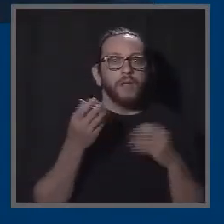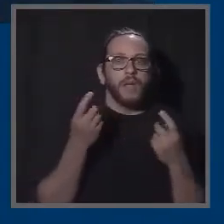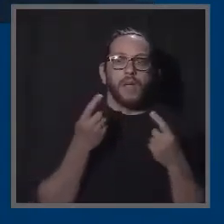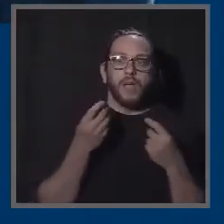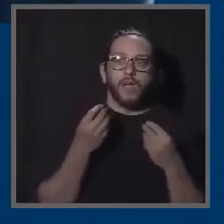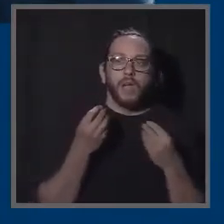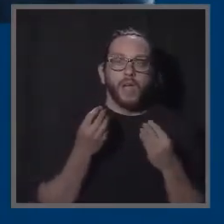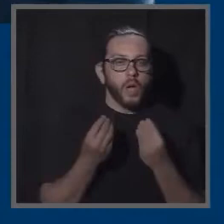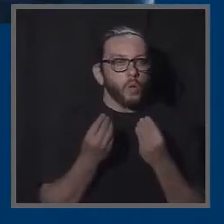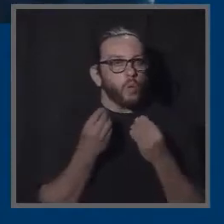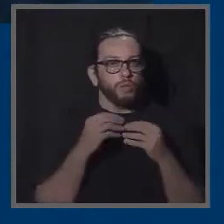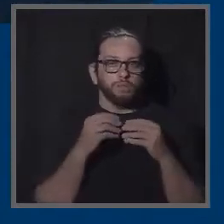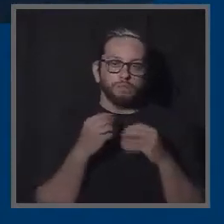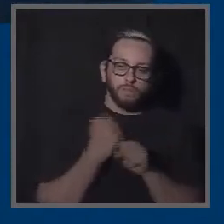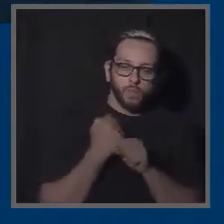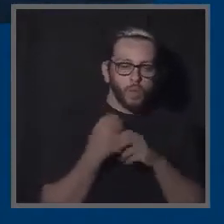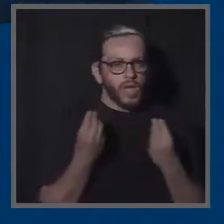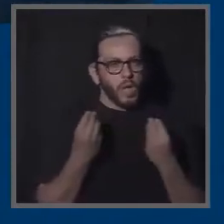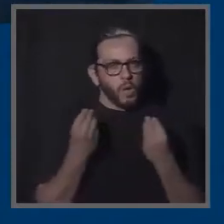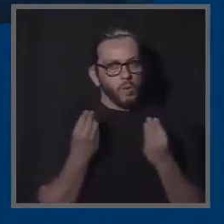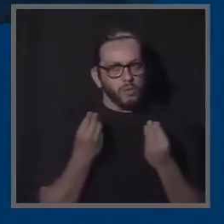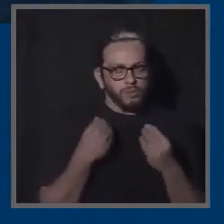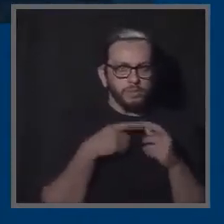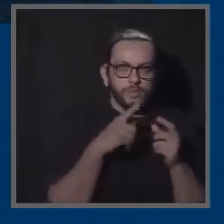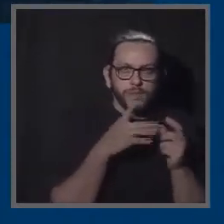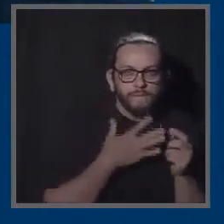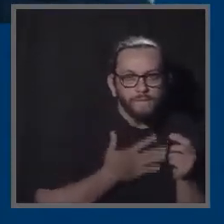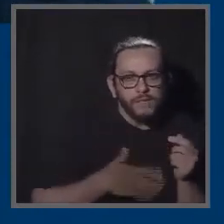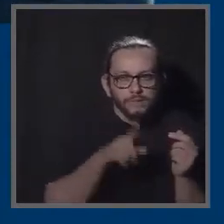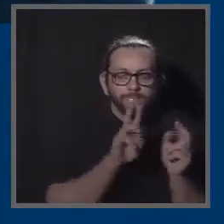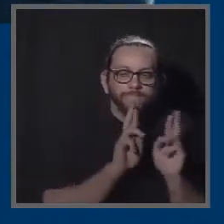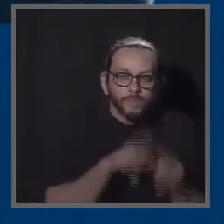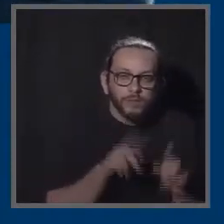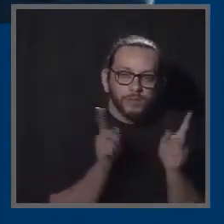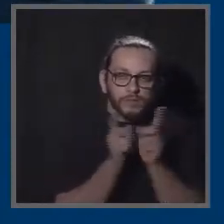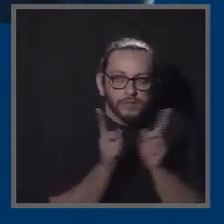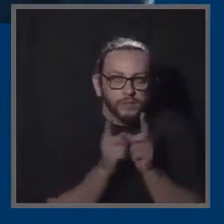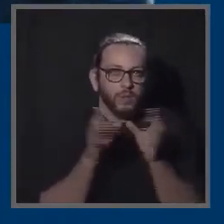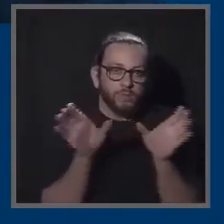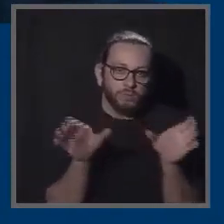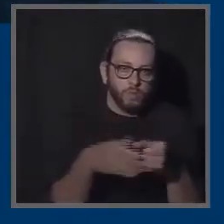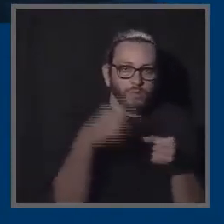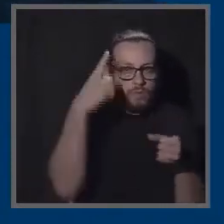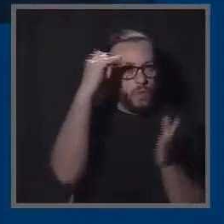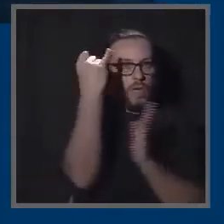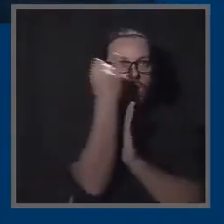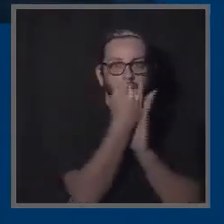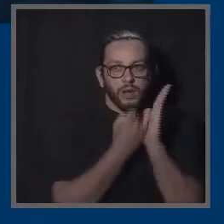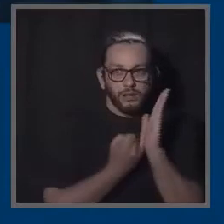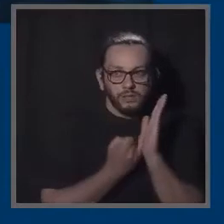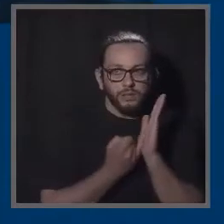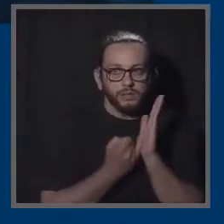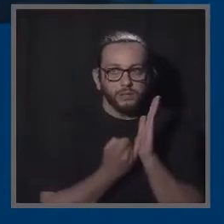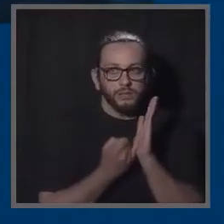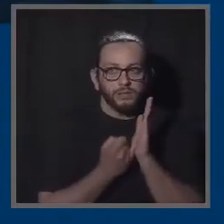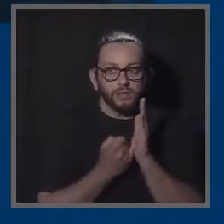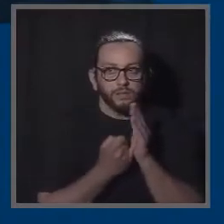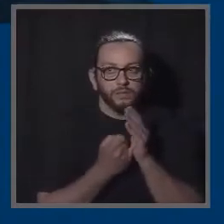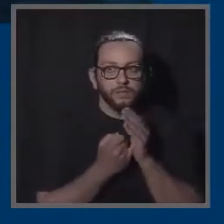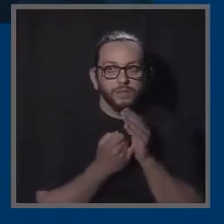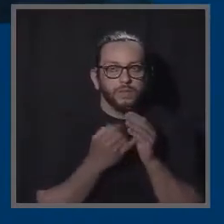We've seen a little bit at the community and the art, local art groups, how this can take